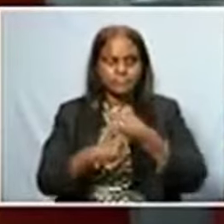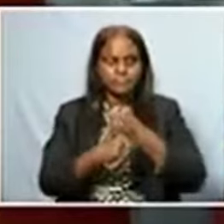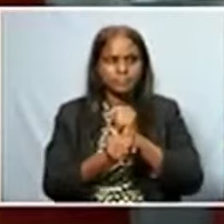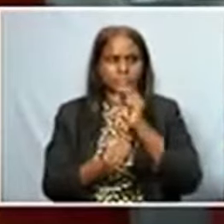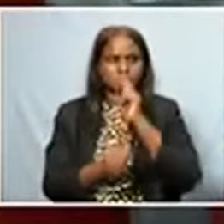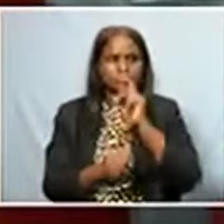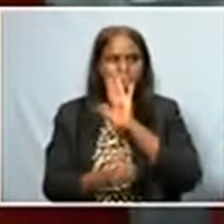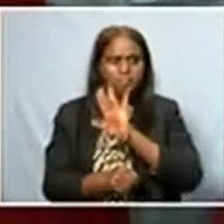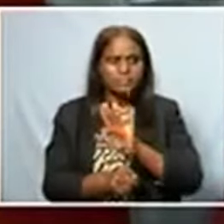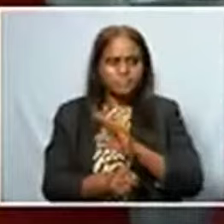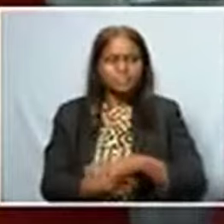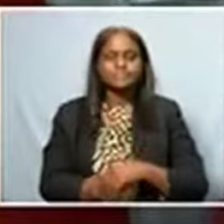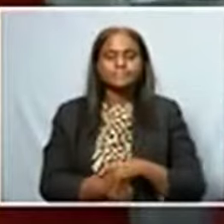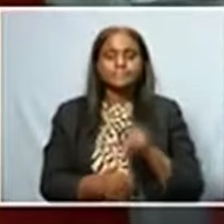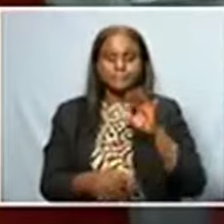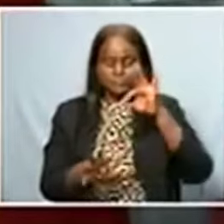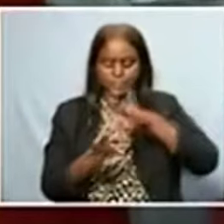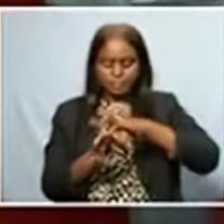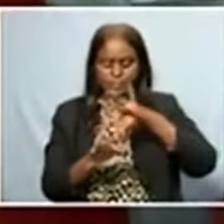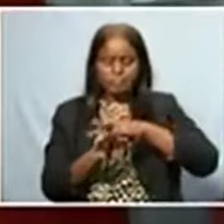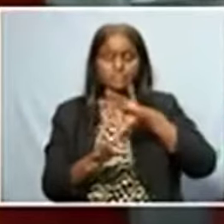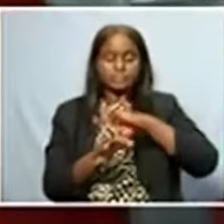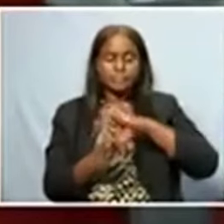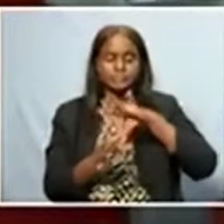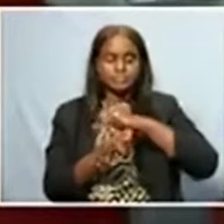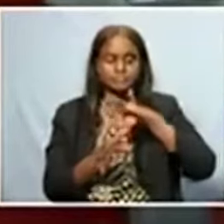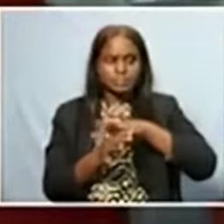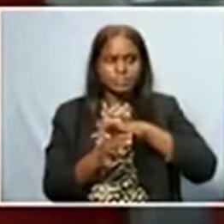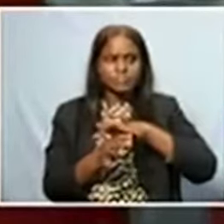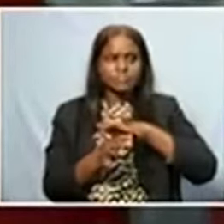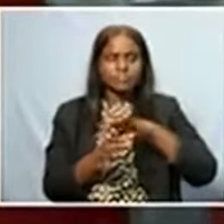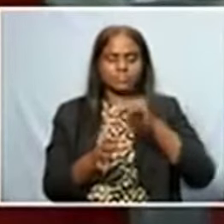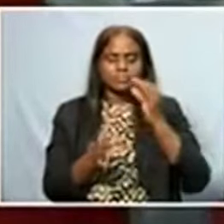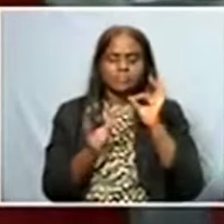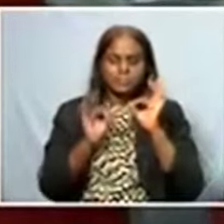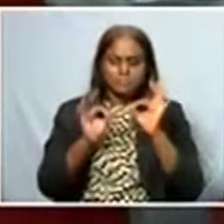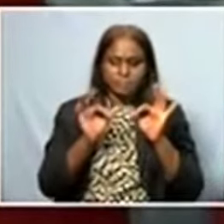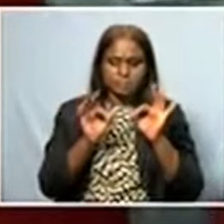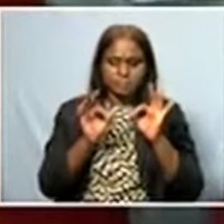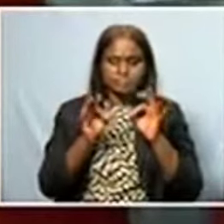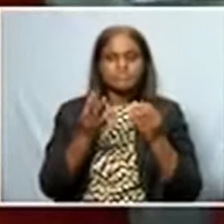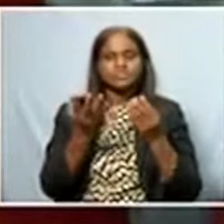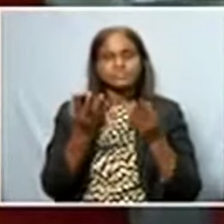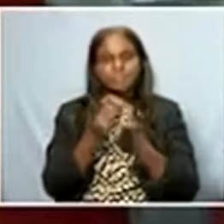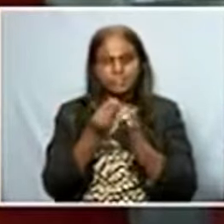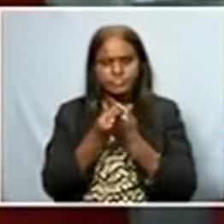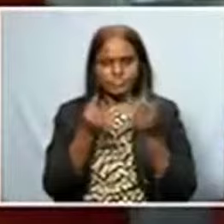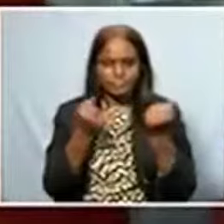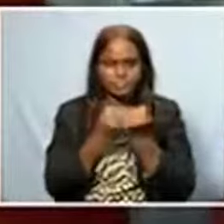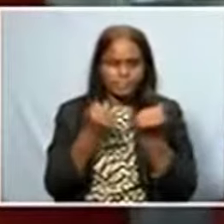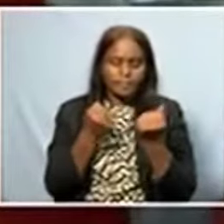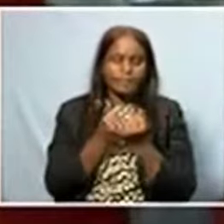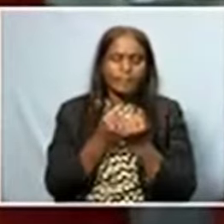that the elections are properly funded.